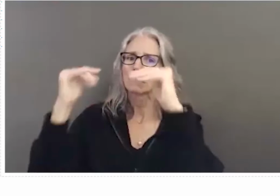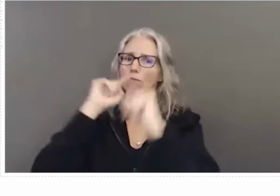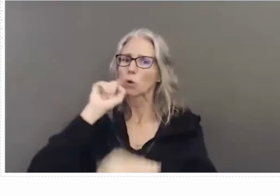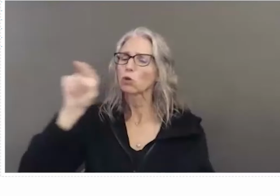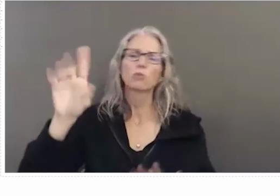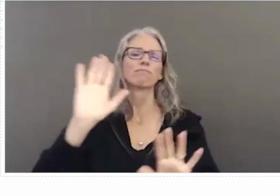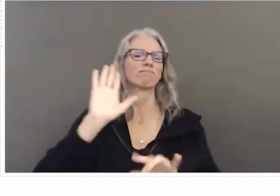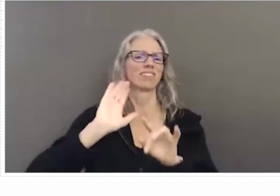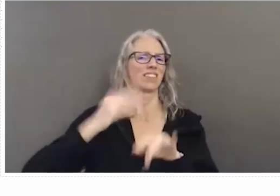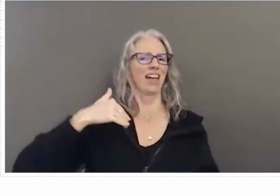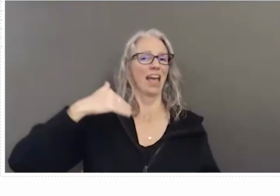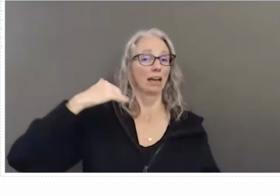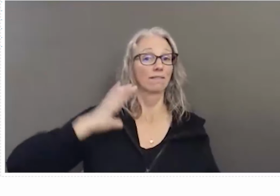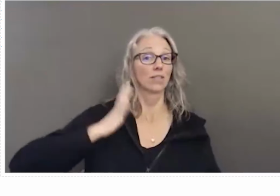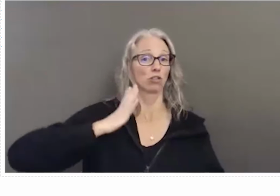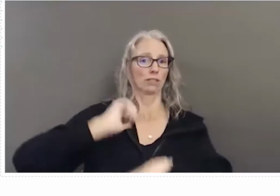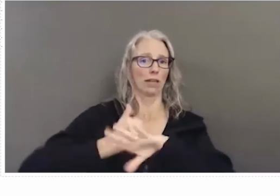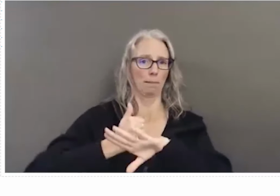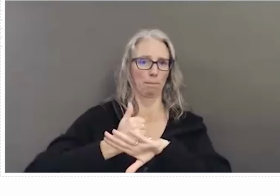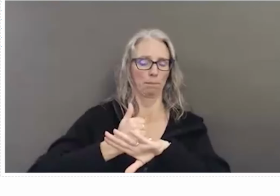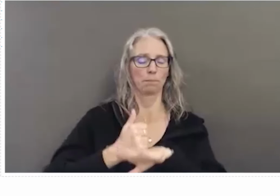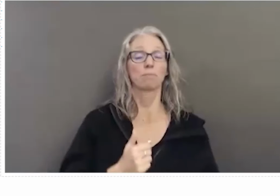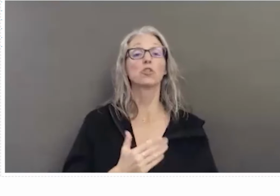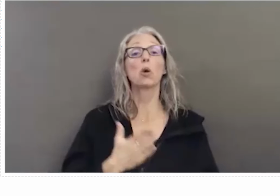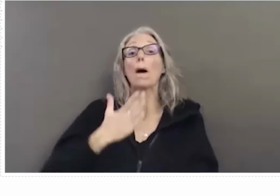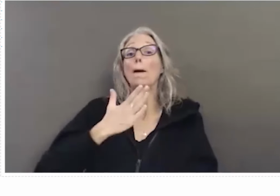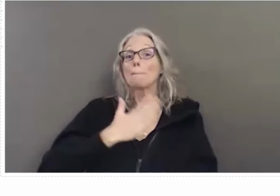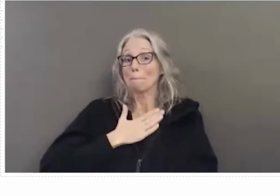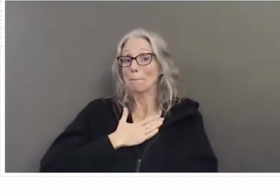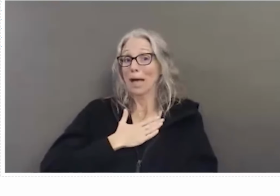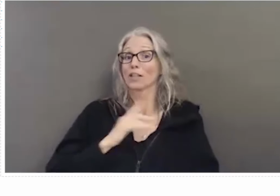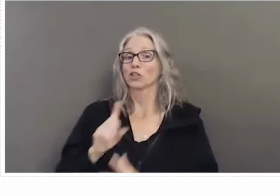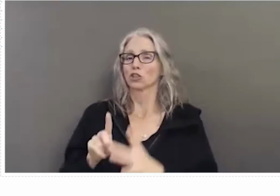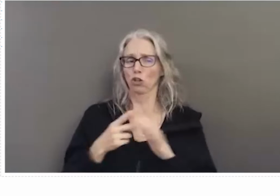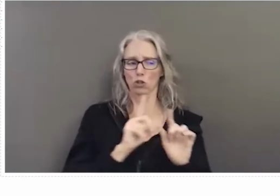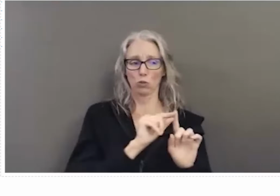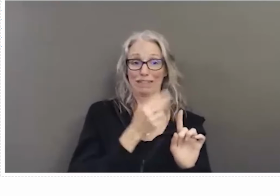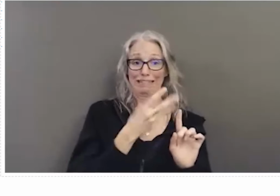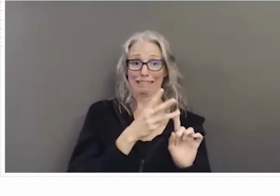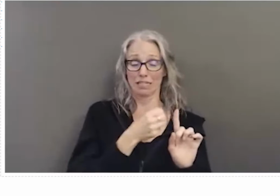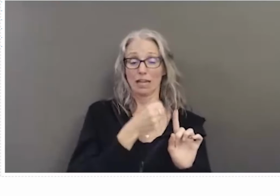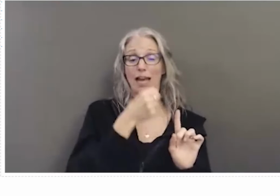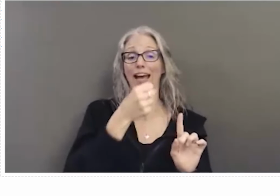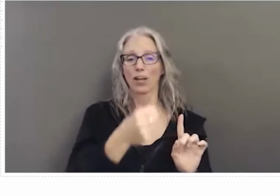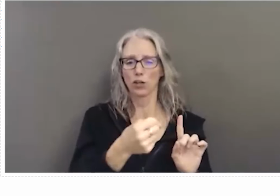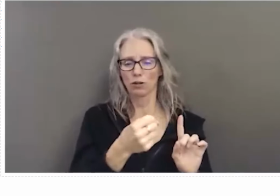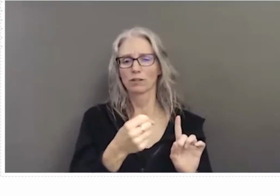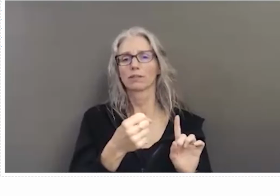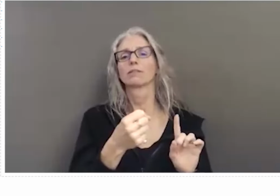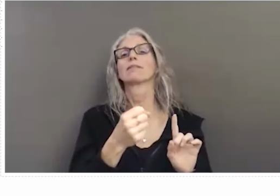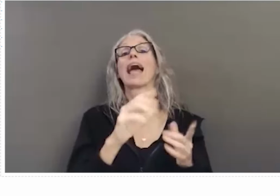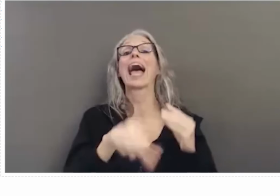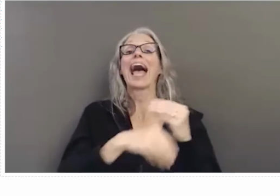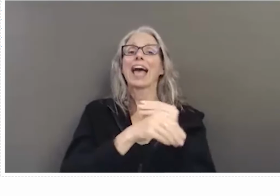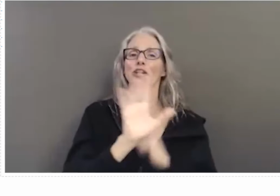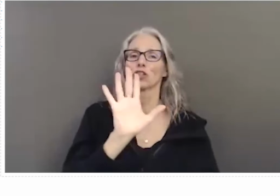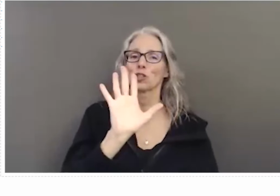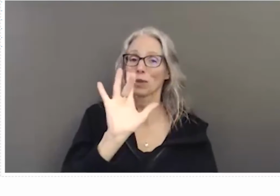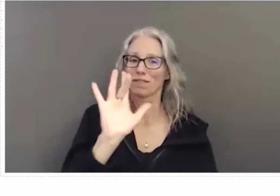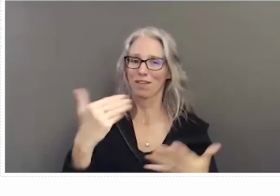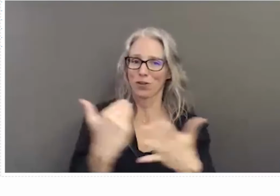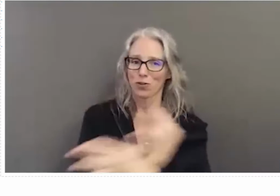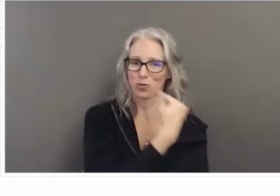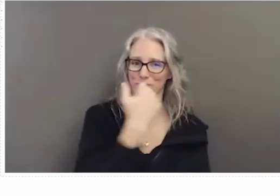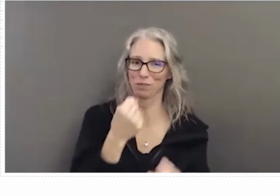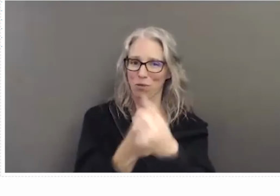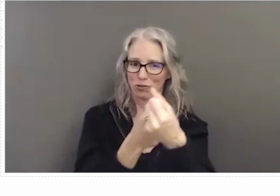about 25-ish new sponsors since I started in 2016, but a lot of that was already there. But a lot